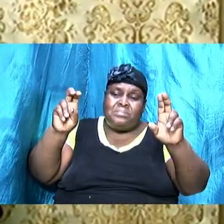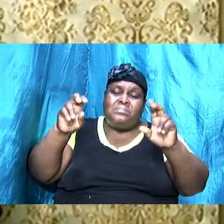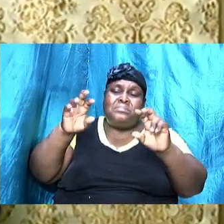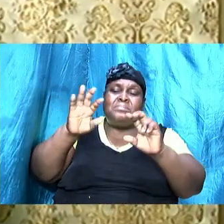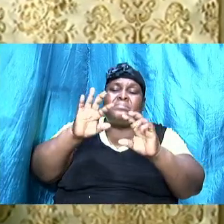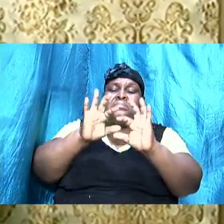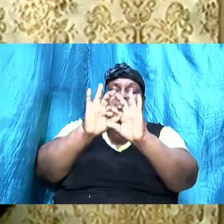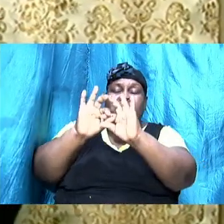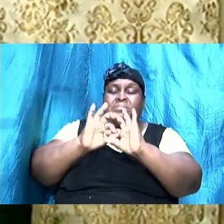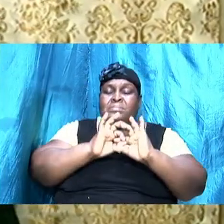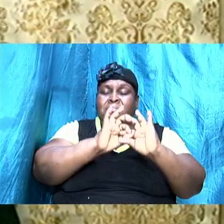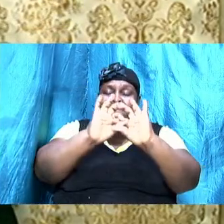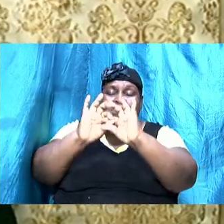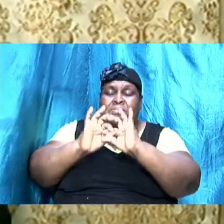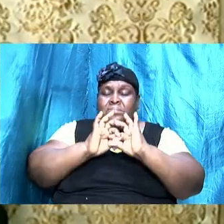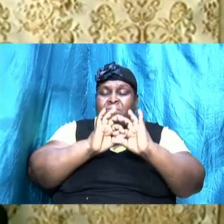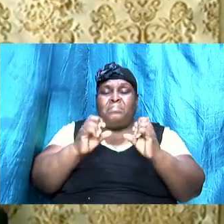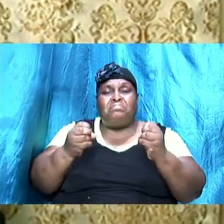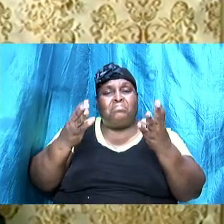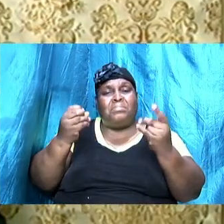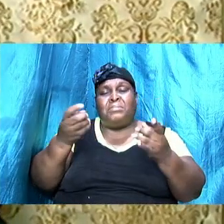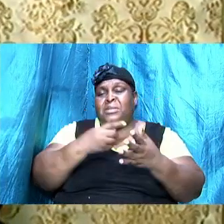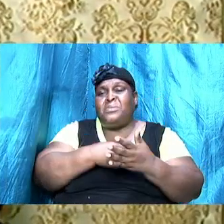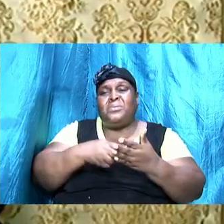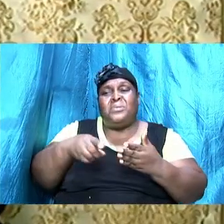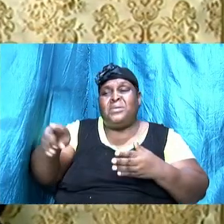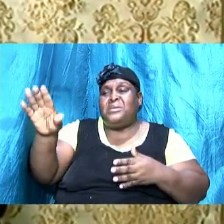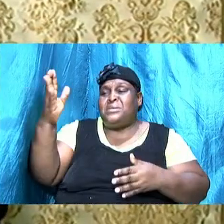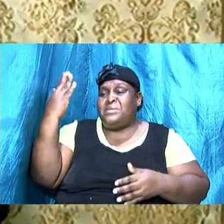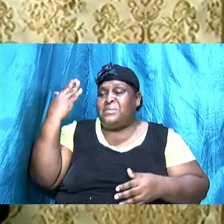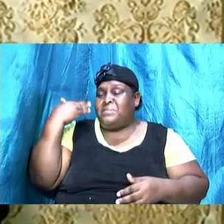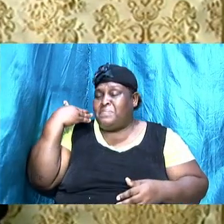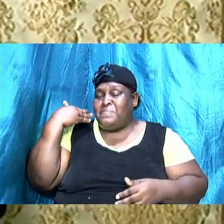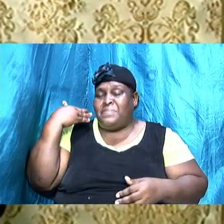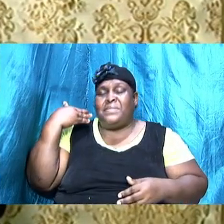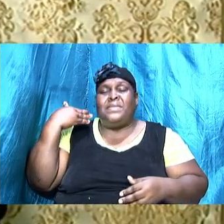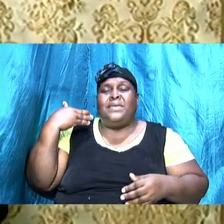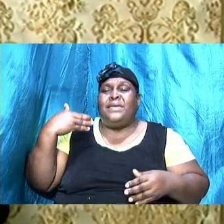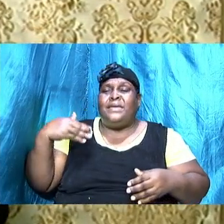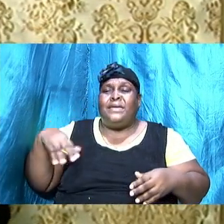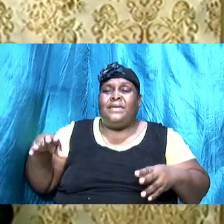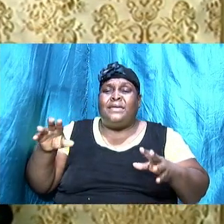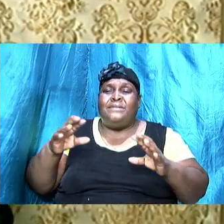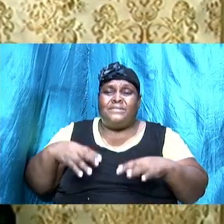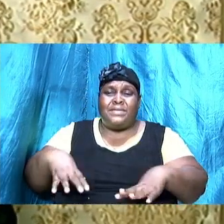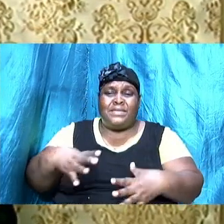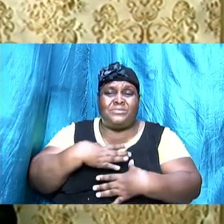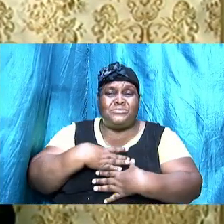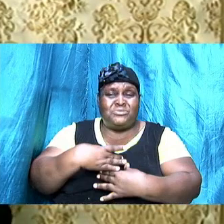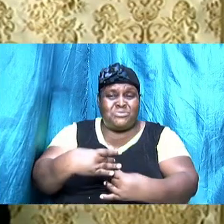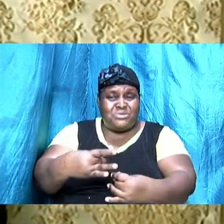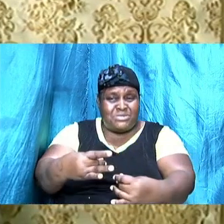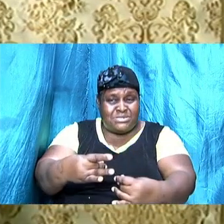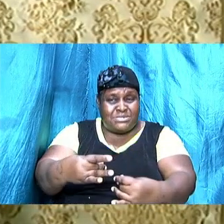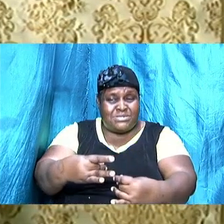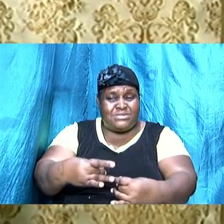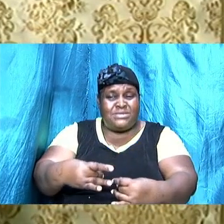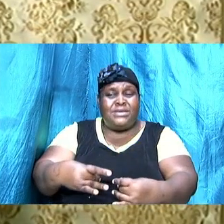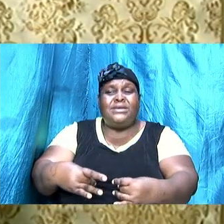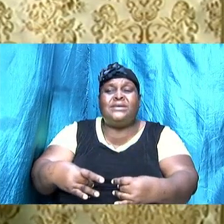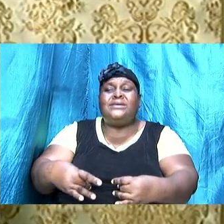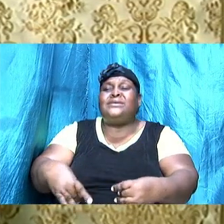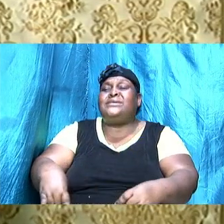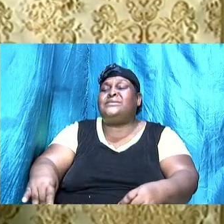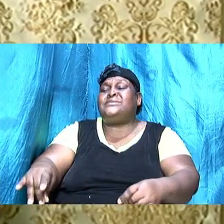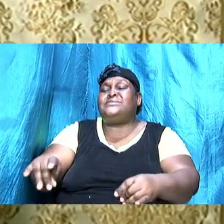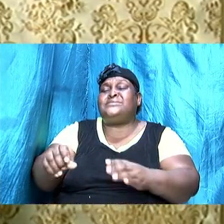relationships over the past couple of weeks, and we have had an interesting series so